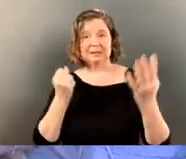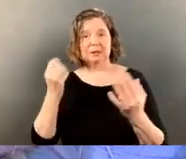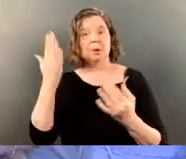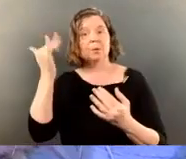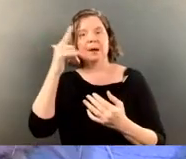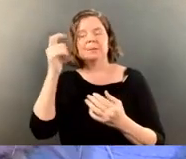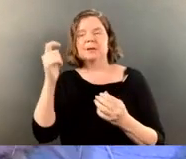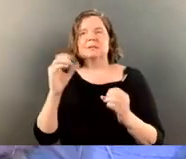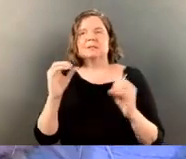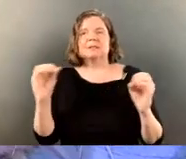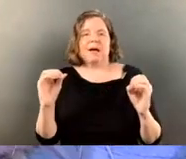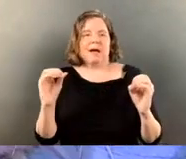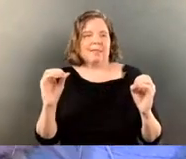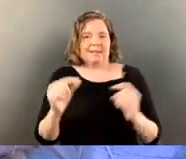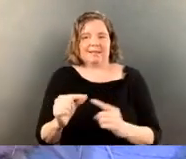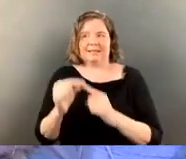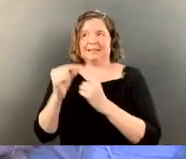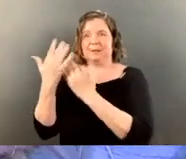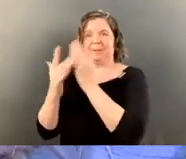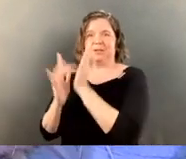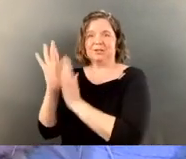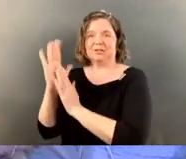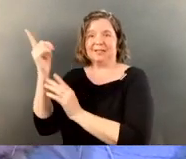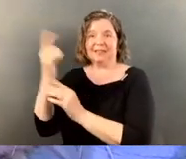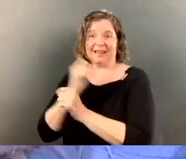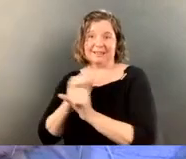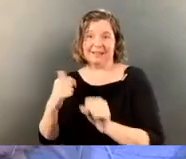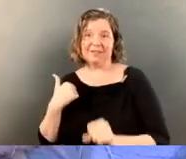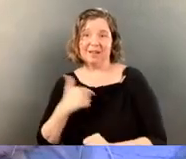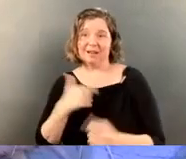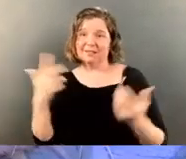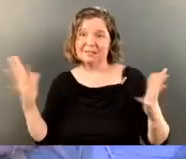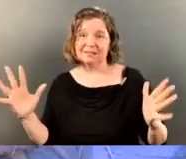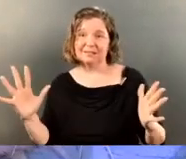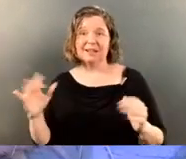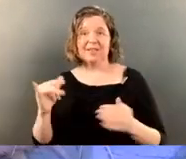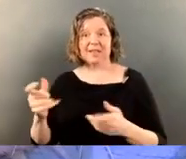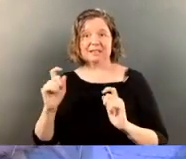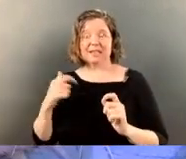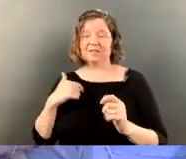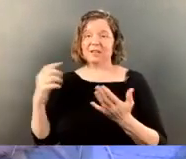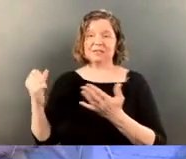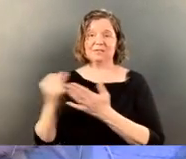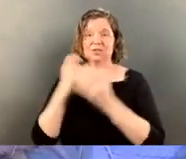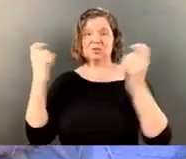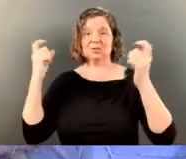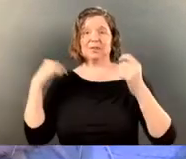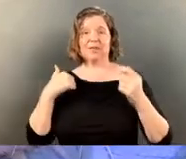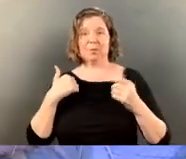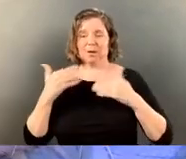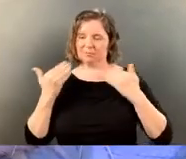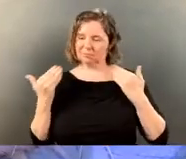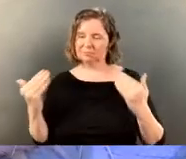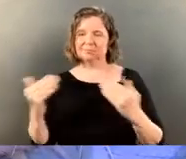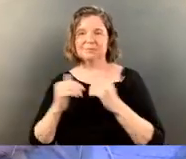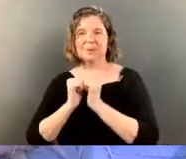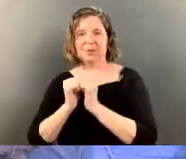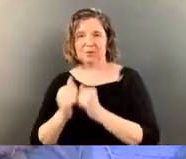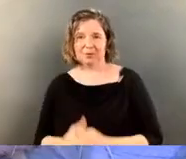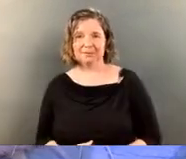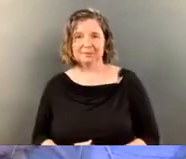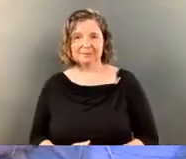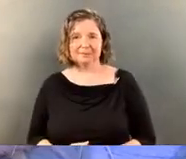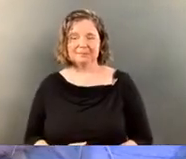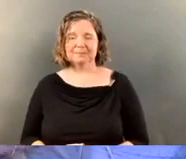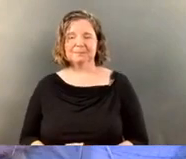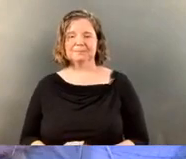it is nothing but the blood of Jesus that has saved us and that has given us victory that we get to walk in together.